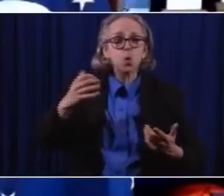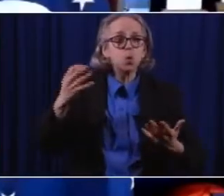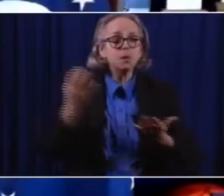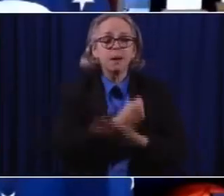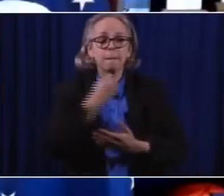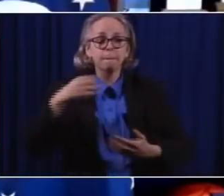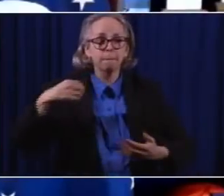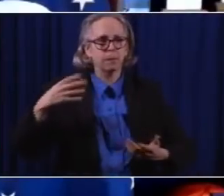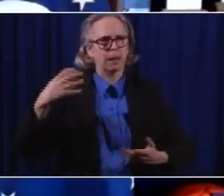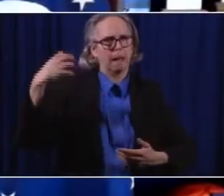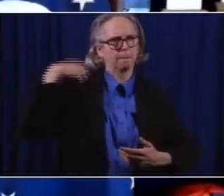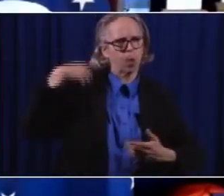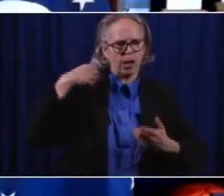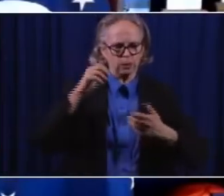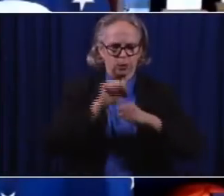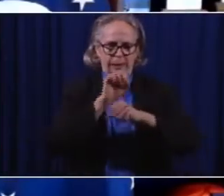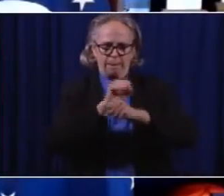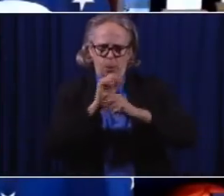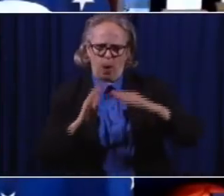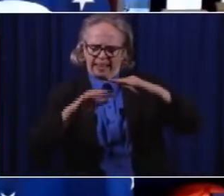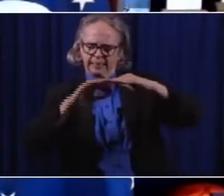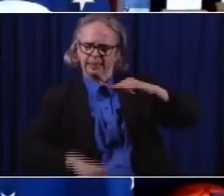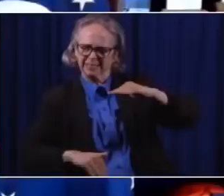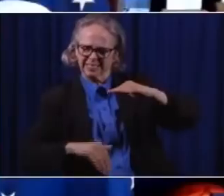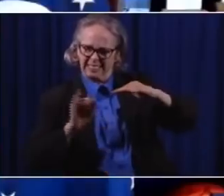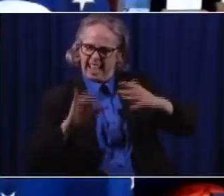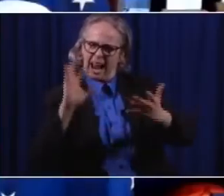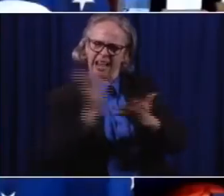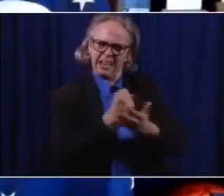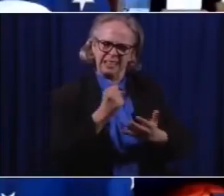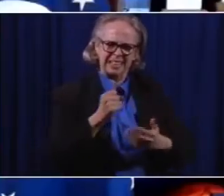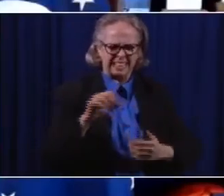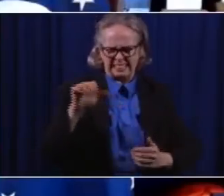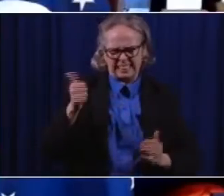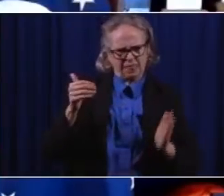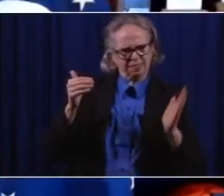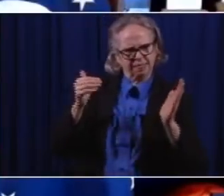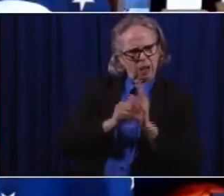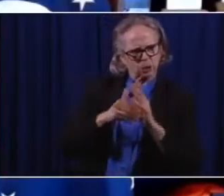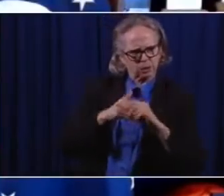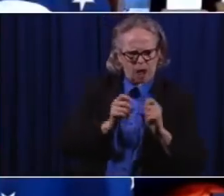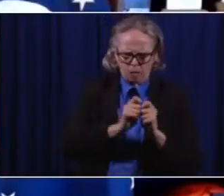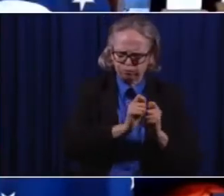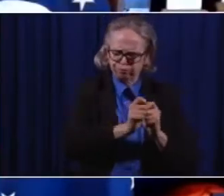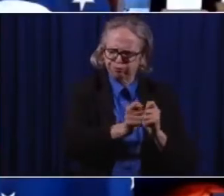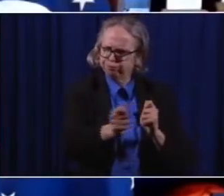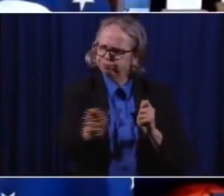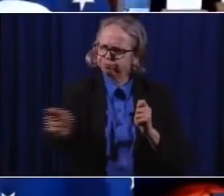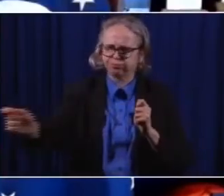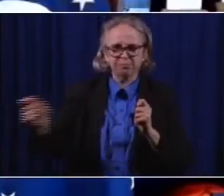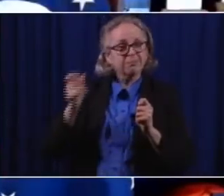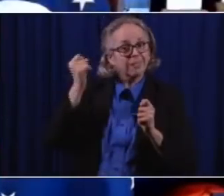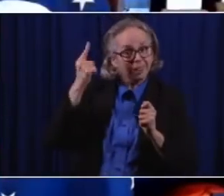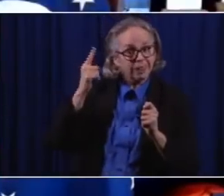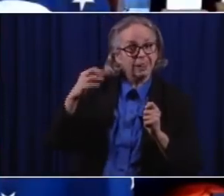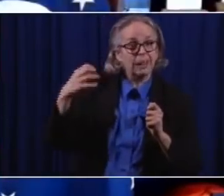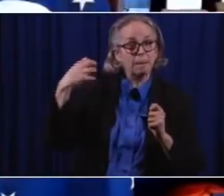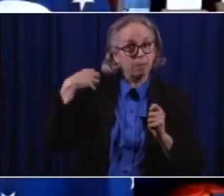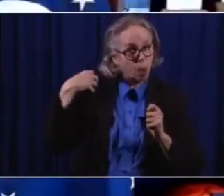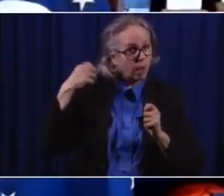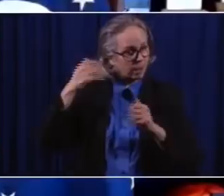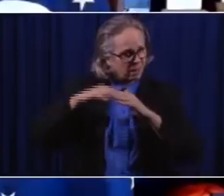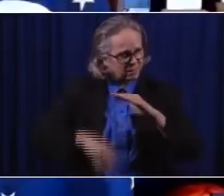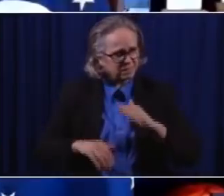million in which we will provide $10,000 grants to these small businesses for mortgage, rent, utility